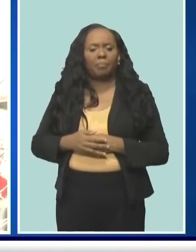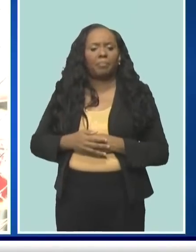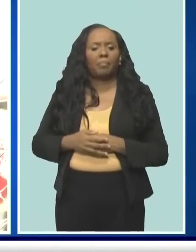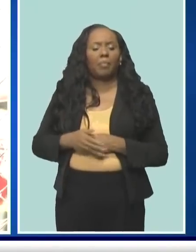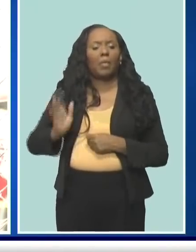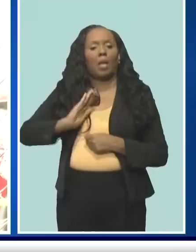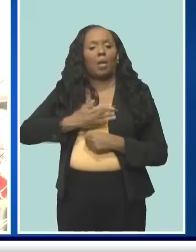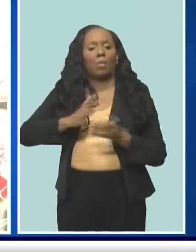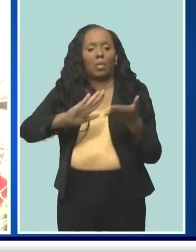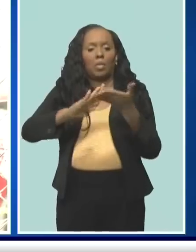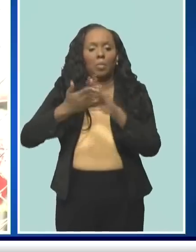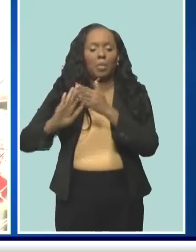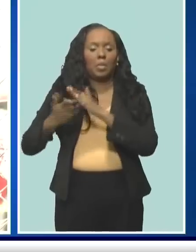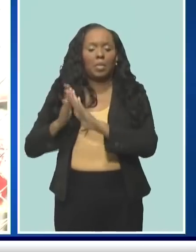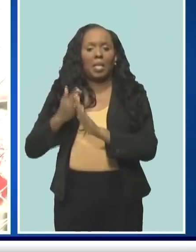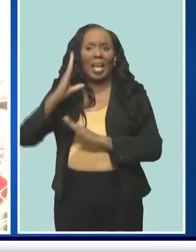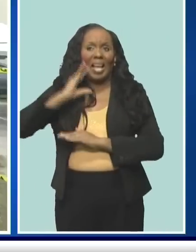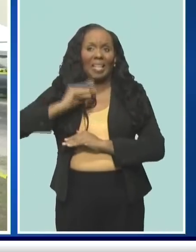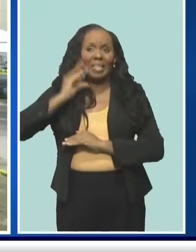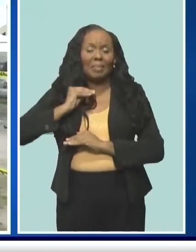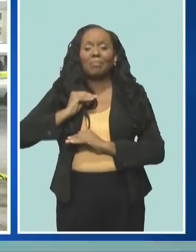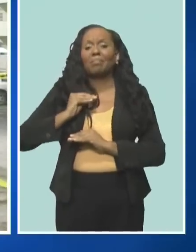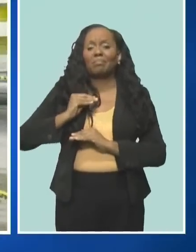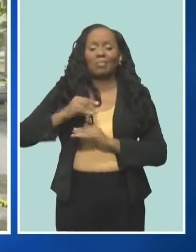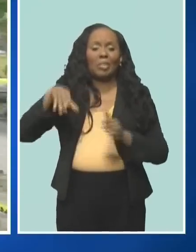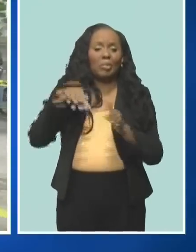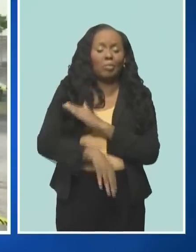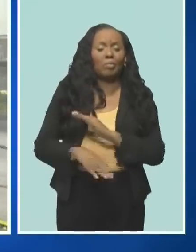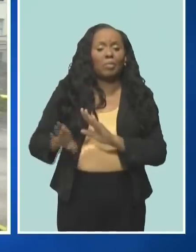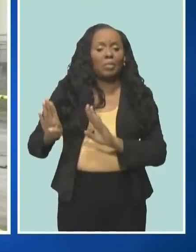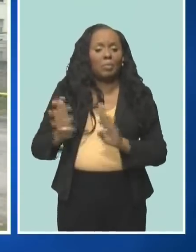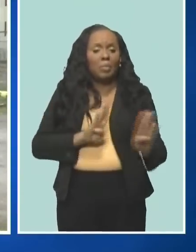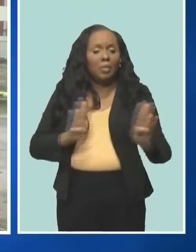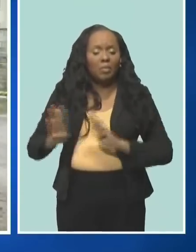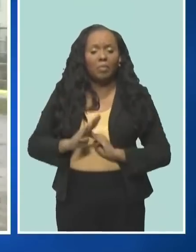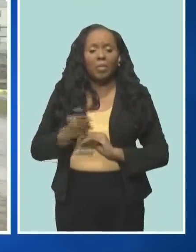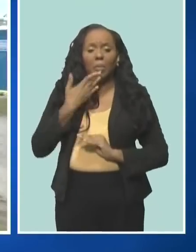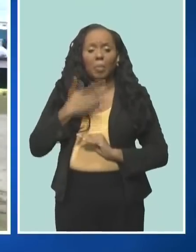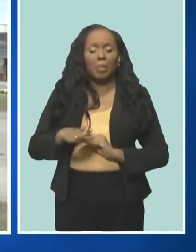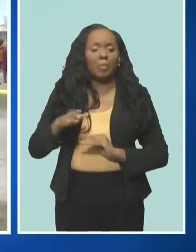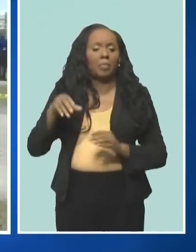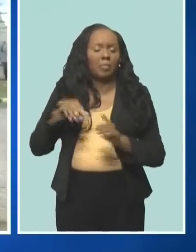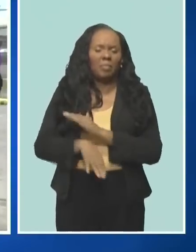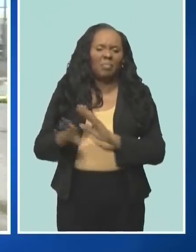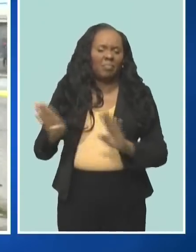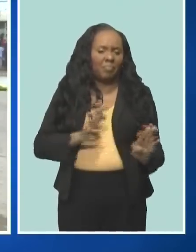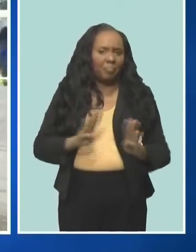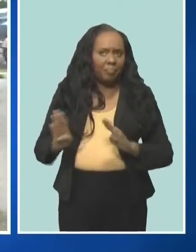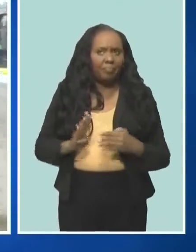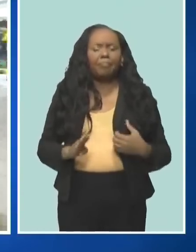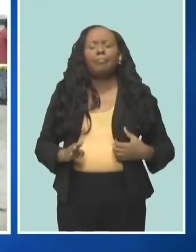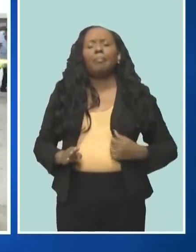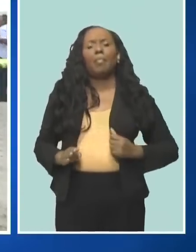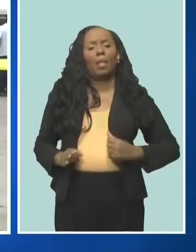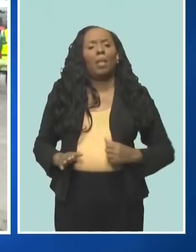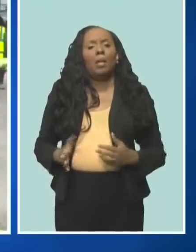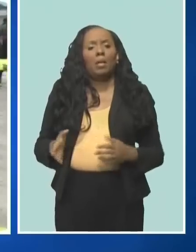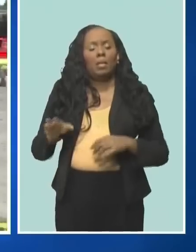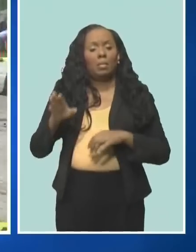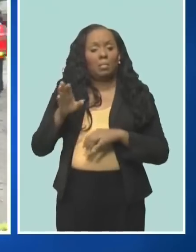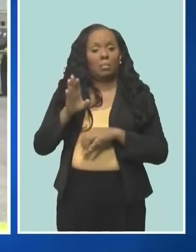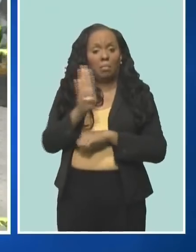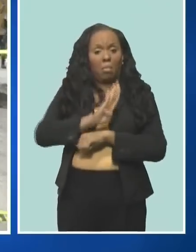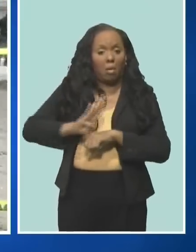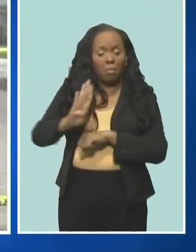challenges related to criminal behaviour which threatens to undermine the societal gains which Barbados has had